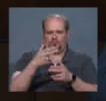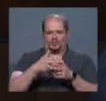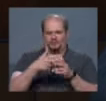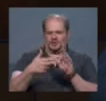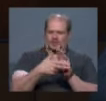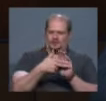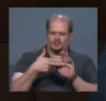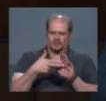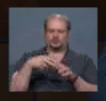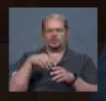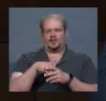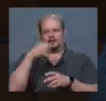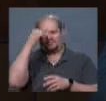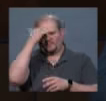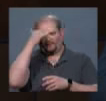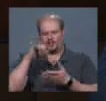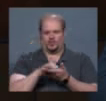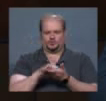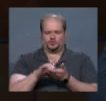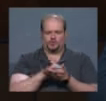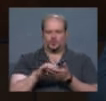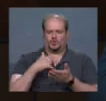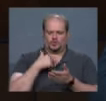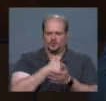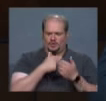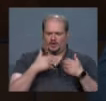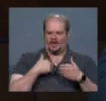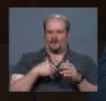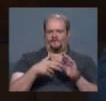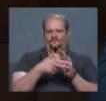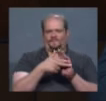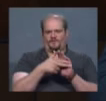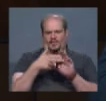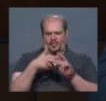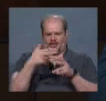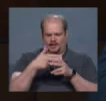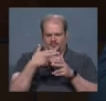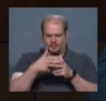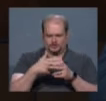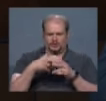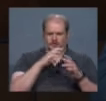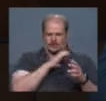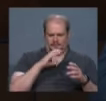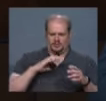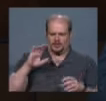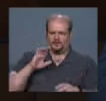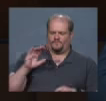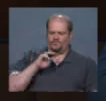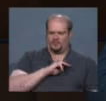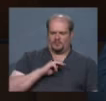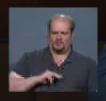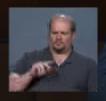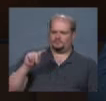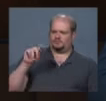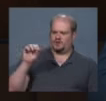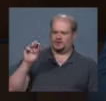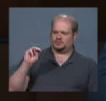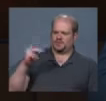commissioned in Buffalo, New York, and we've put together a commissioning committee. Former Mayor Tom